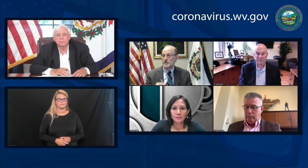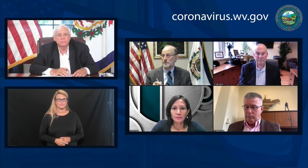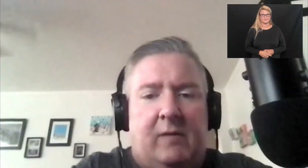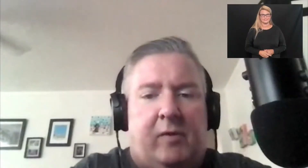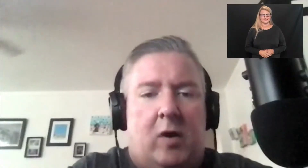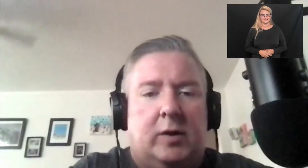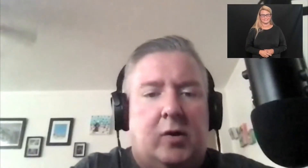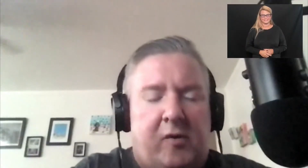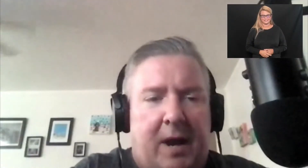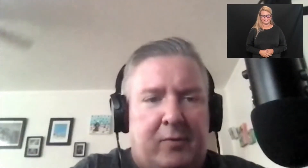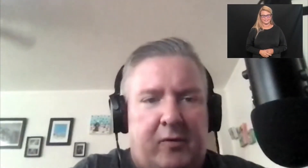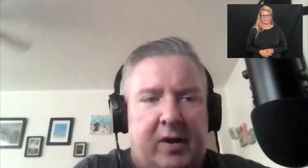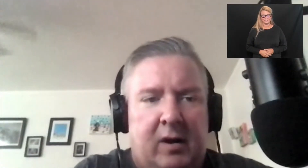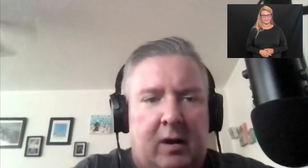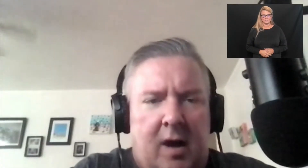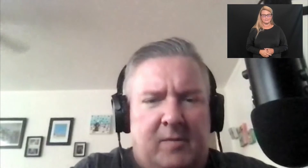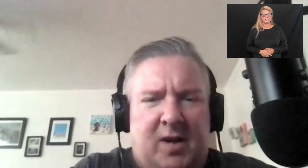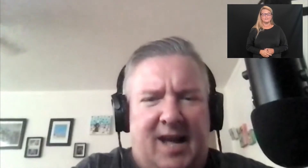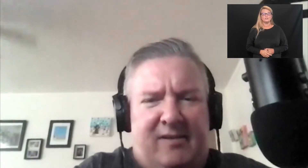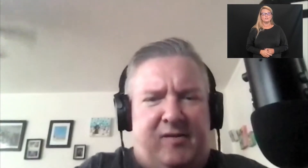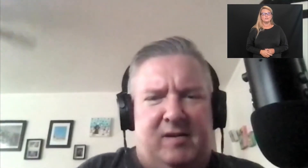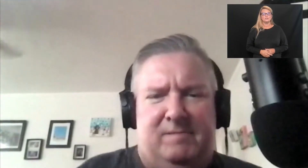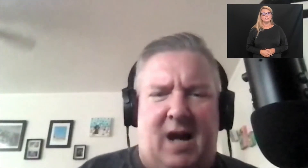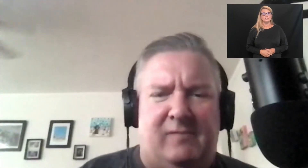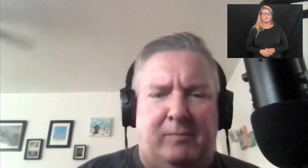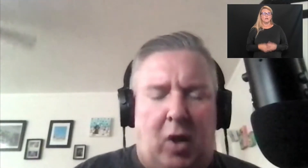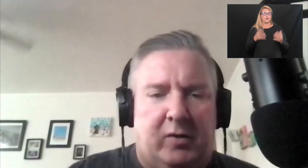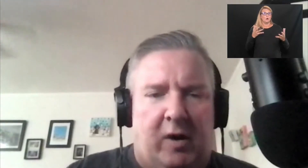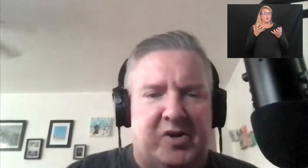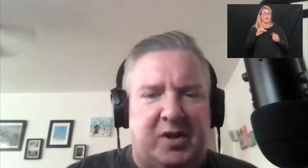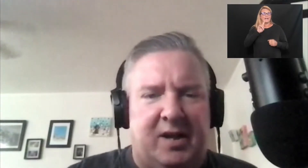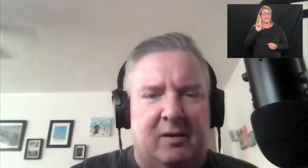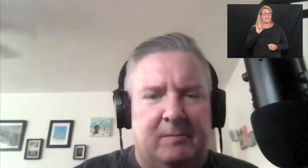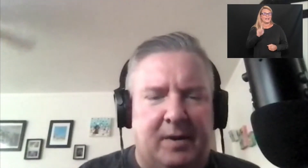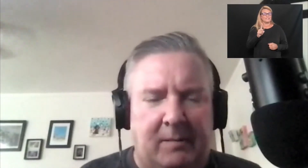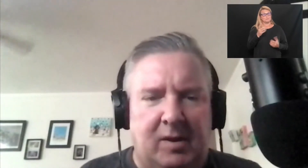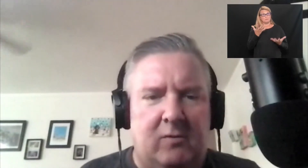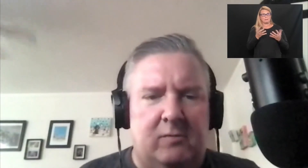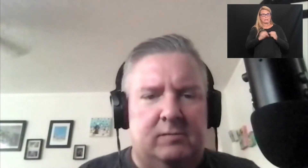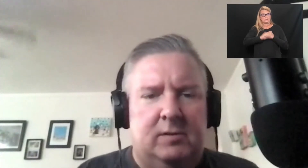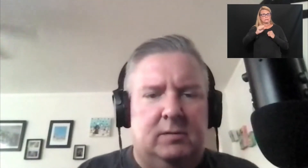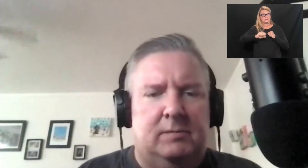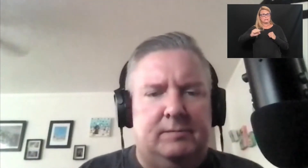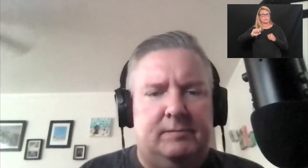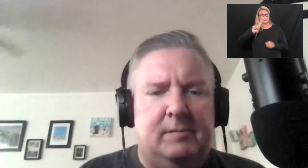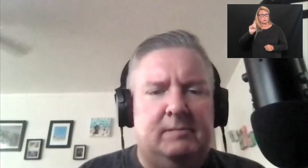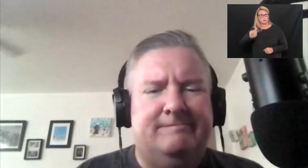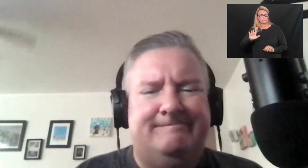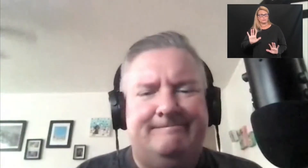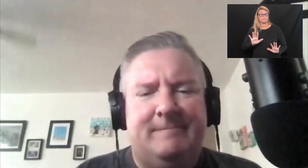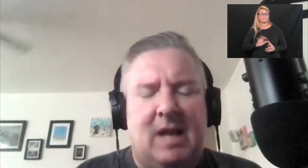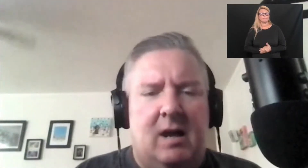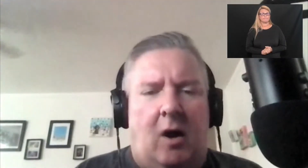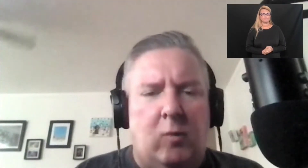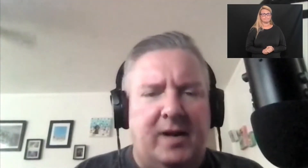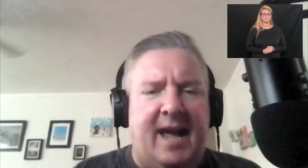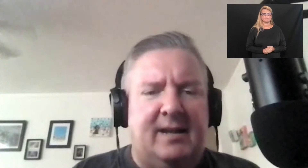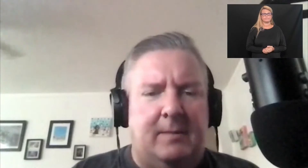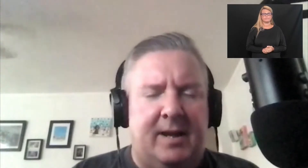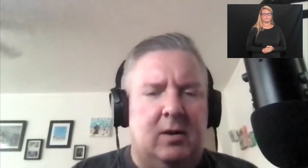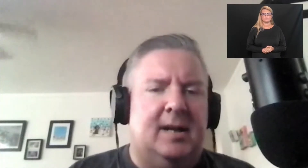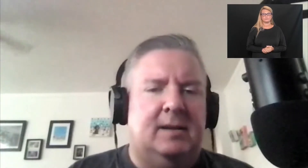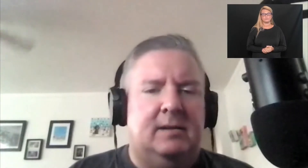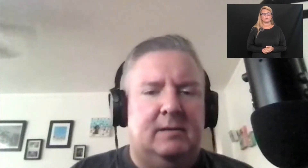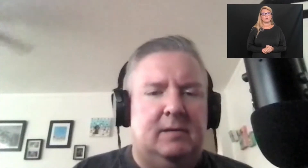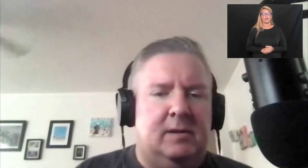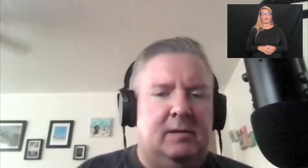Yeah, Steve Adams of Ogden Newspapers here. Kind of ask a kind of a blunt question here, but I'm a little. On one hand,